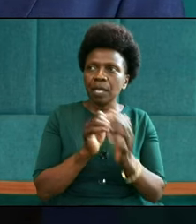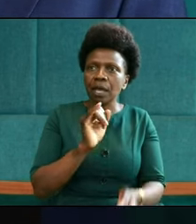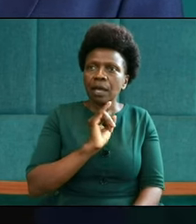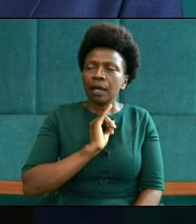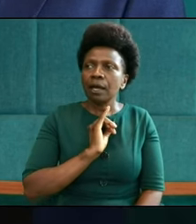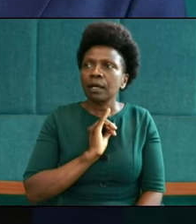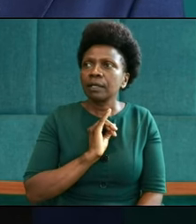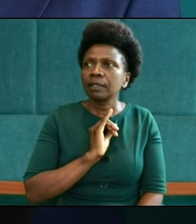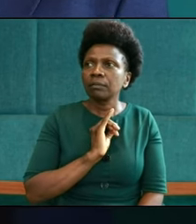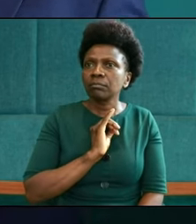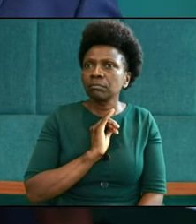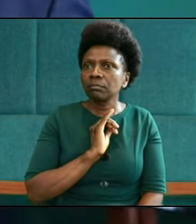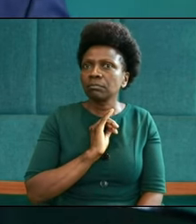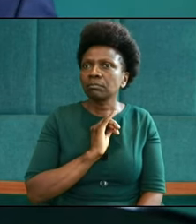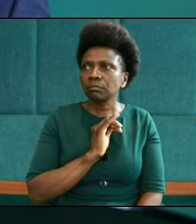I